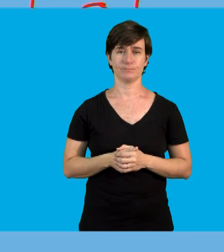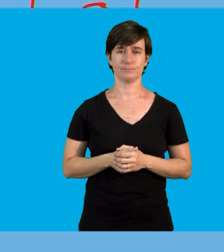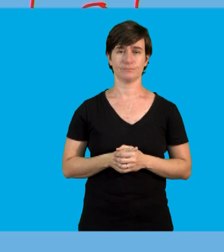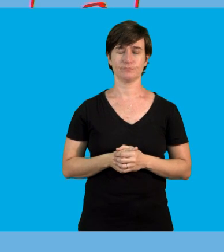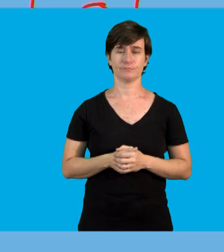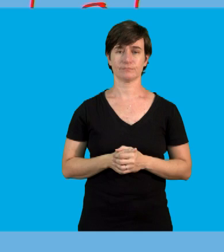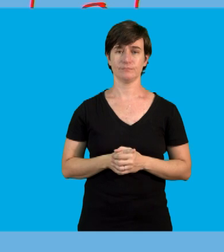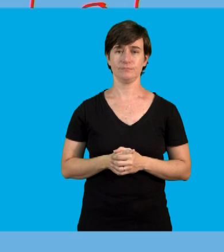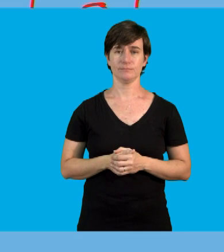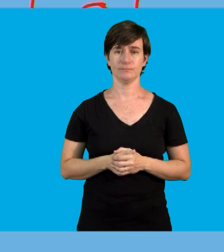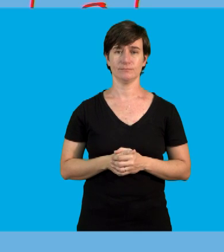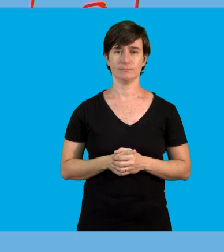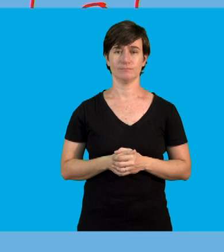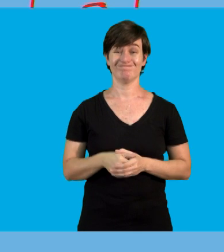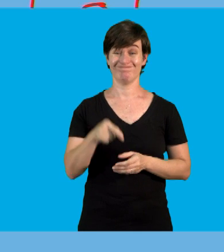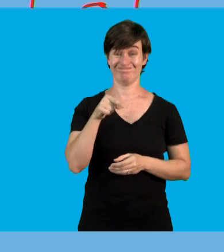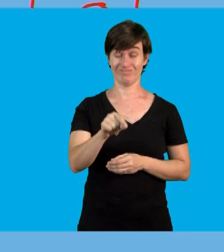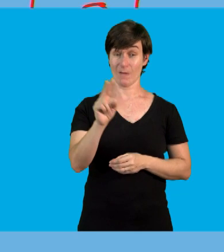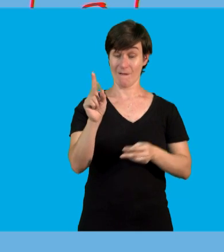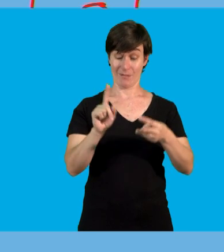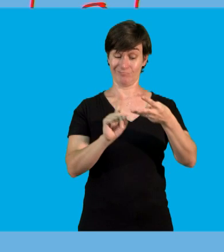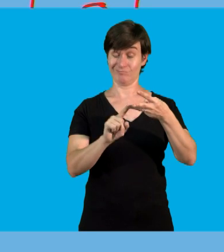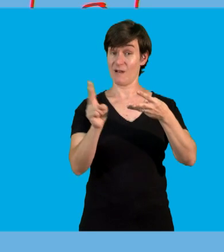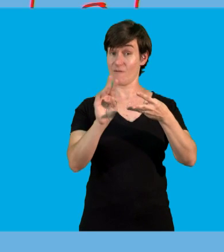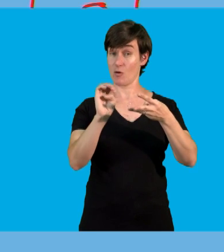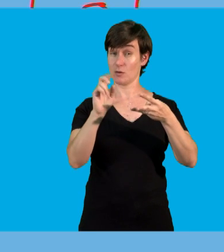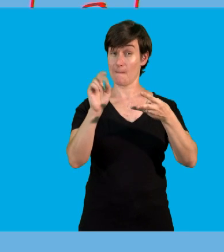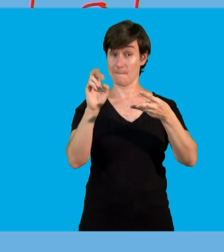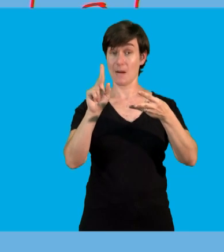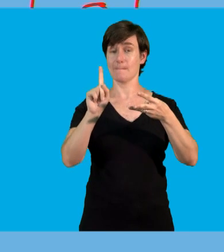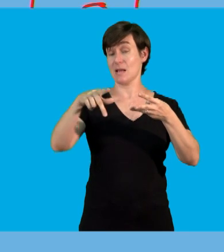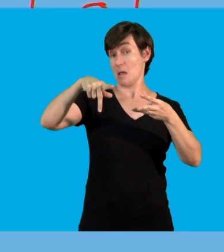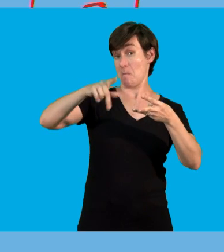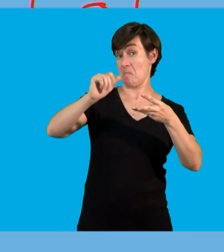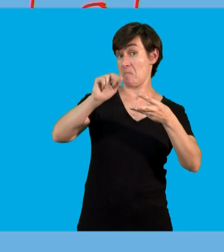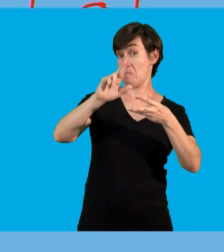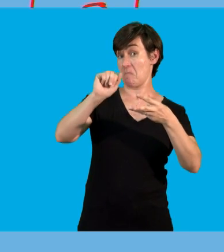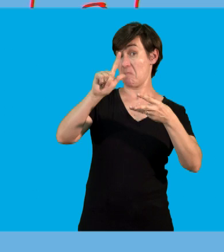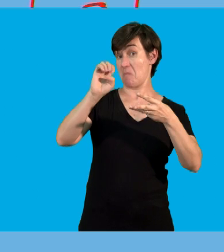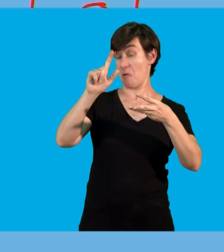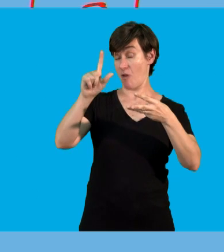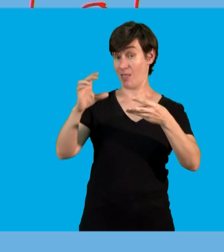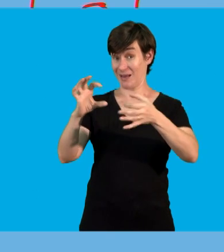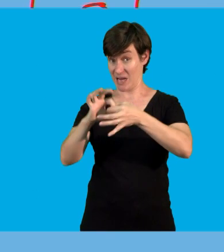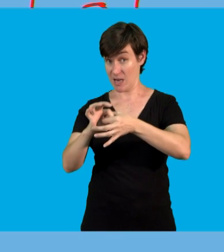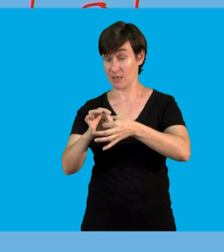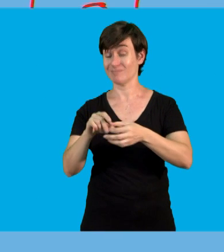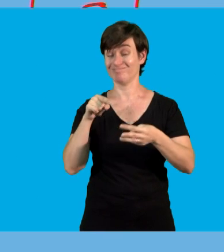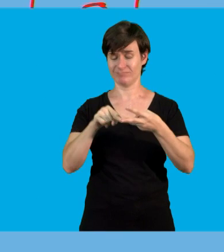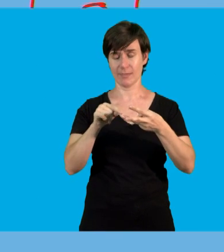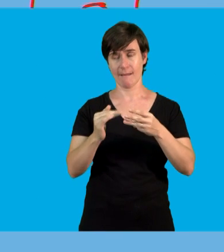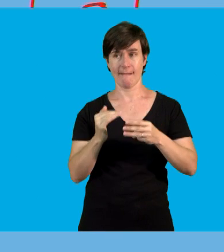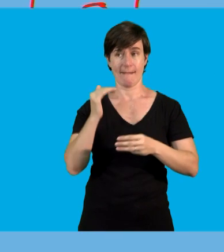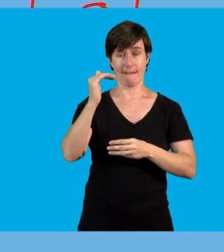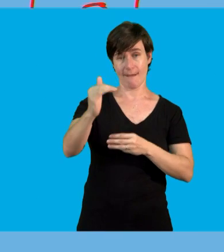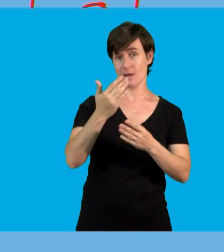2 points. Now, this voltmeter, we've said it is measured in parallel, and then also it has a higher resistance. And